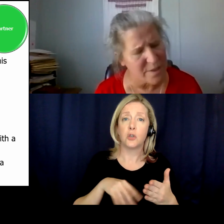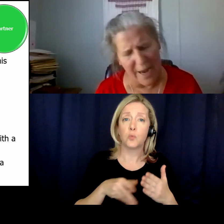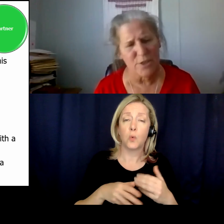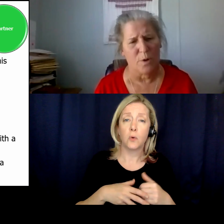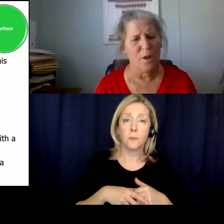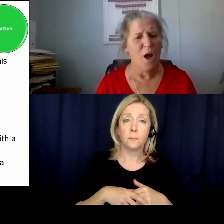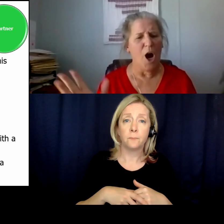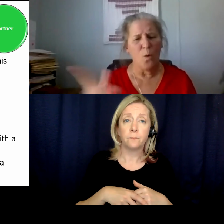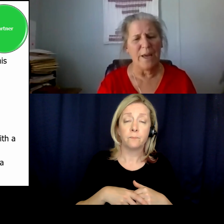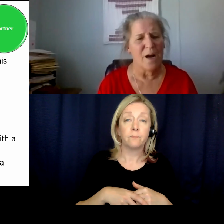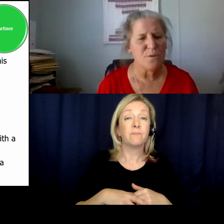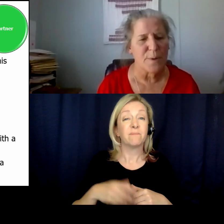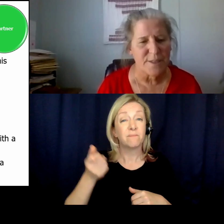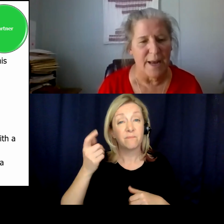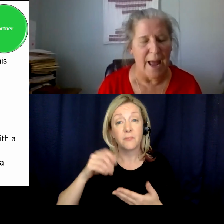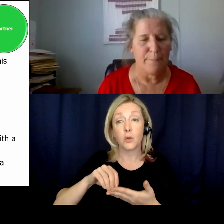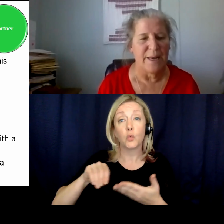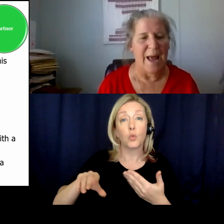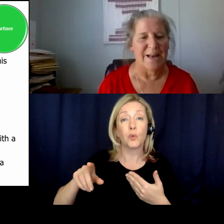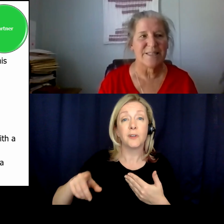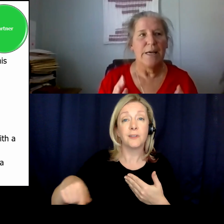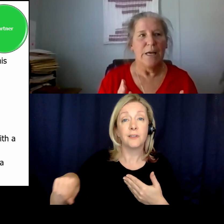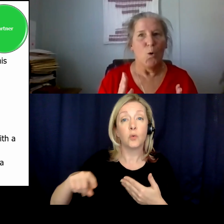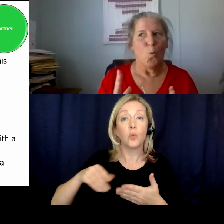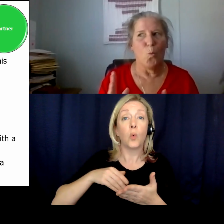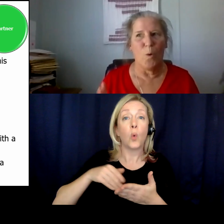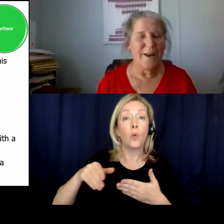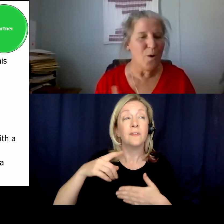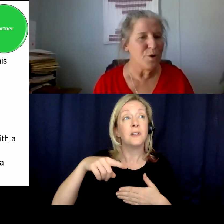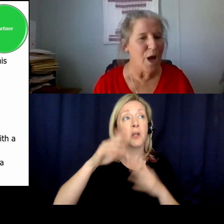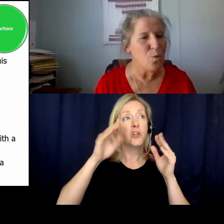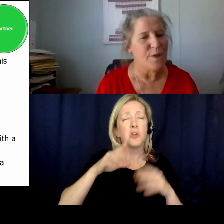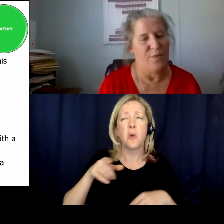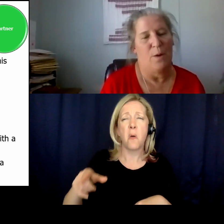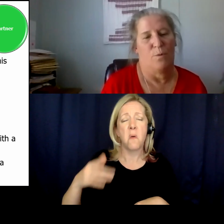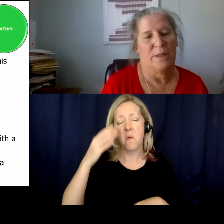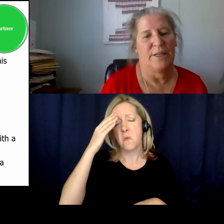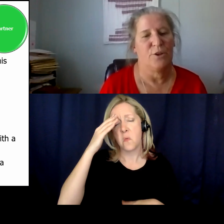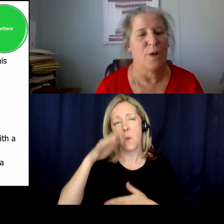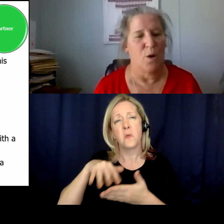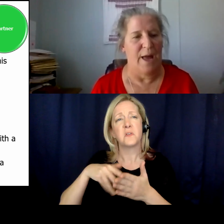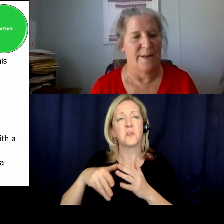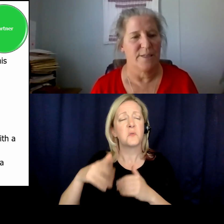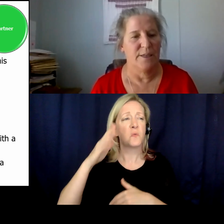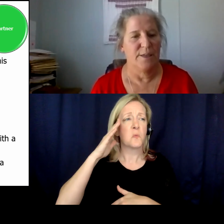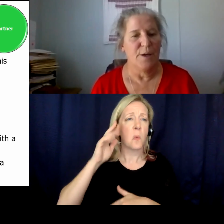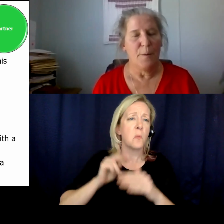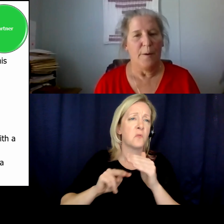knows the schedule, oh, he knows what's going to happen next, we don't know that they really do know